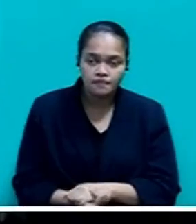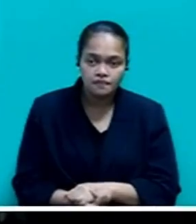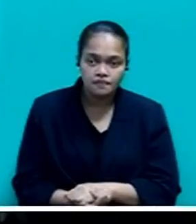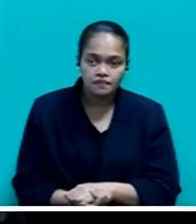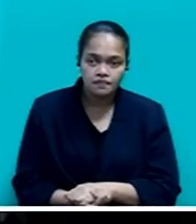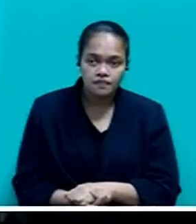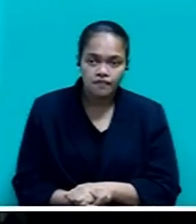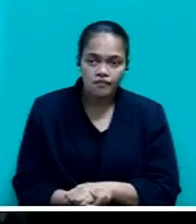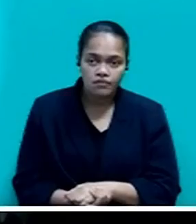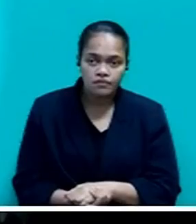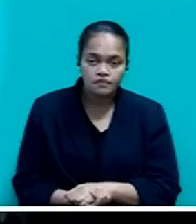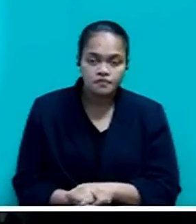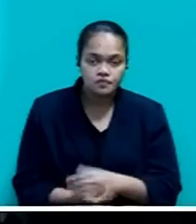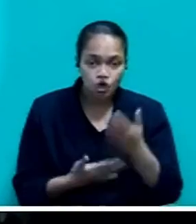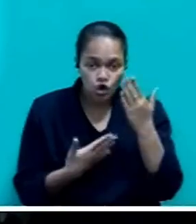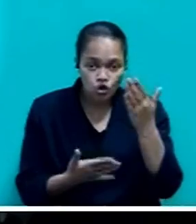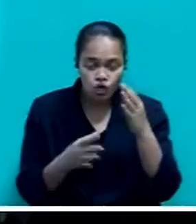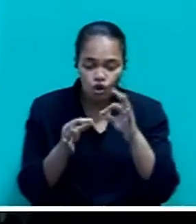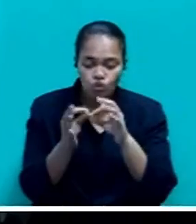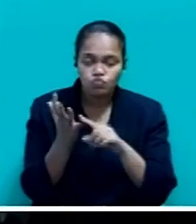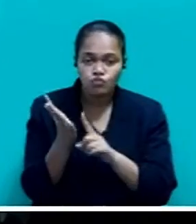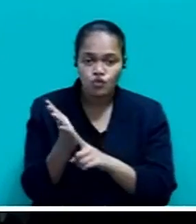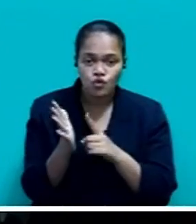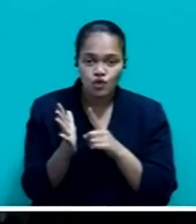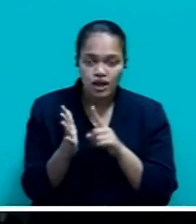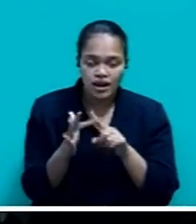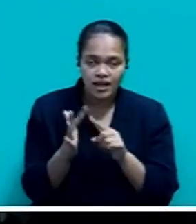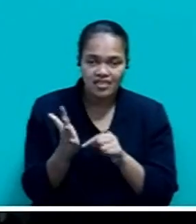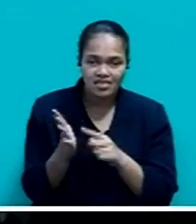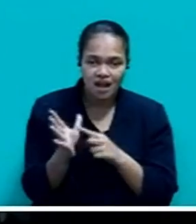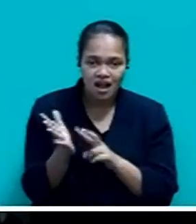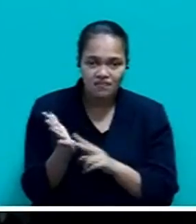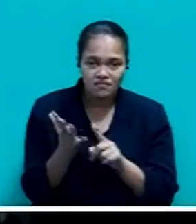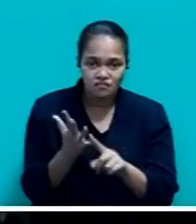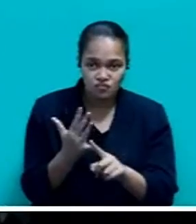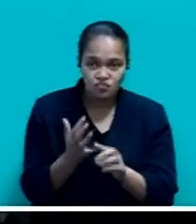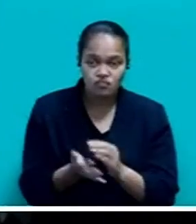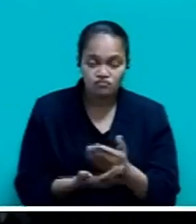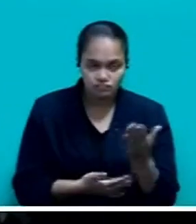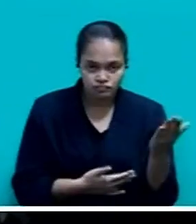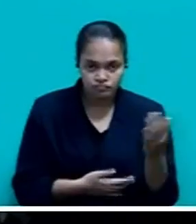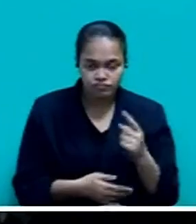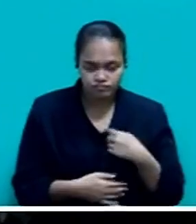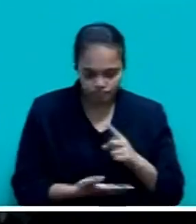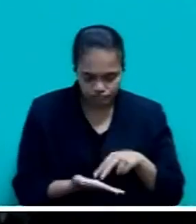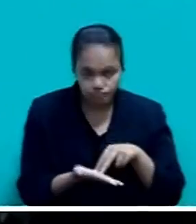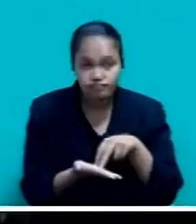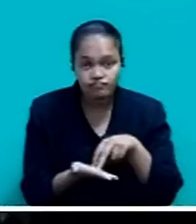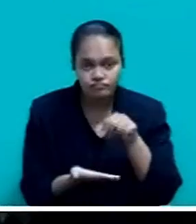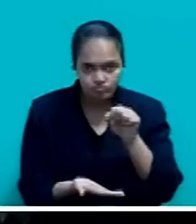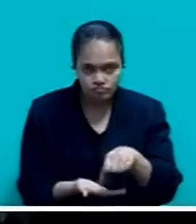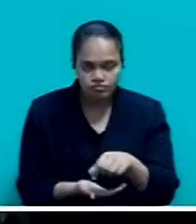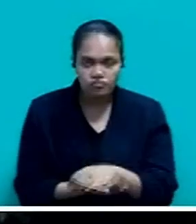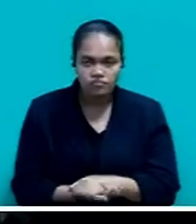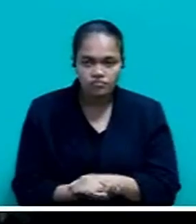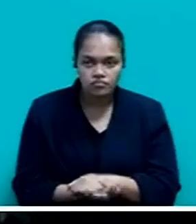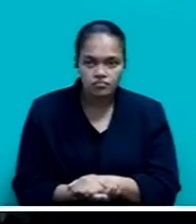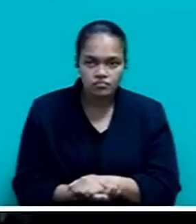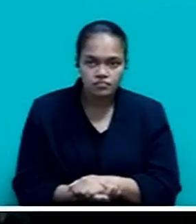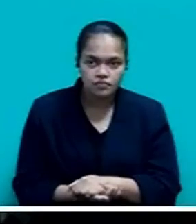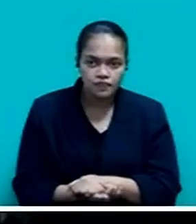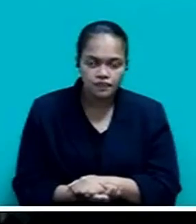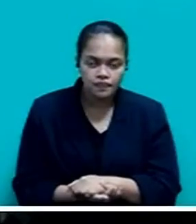Yes, Honourable Bulitao. Thank you, Honourable Speaker. So I rise to give my contribution to the motion that is before the House, and that is